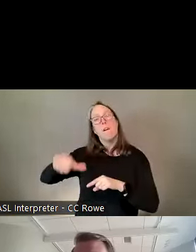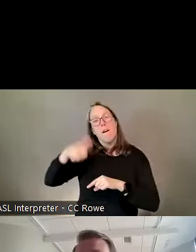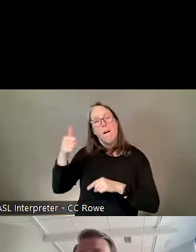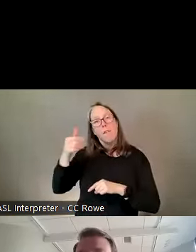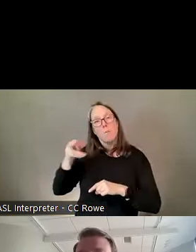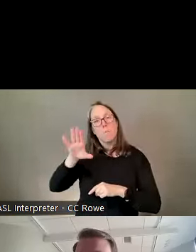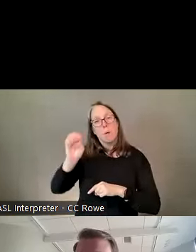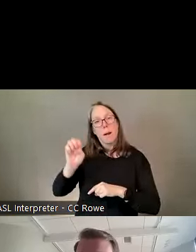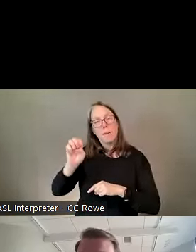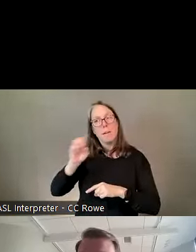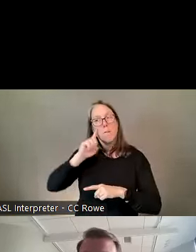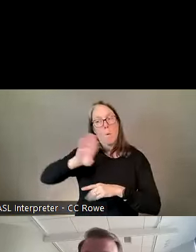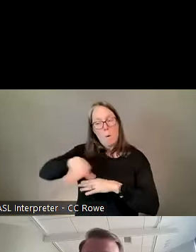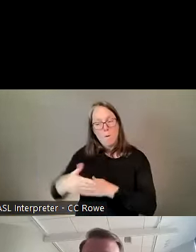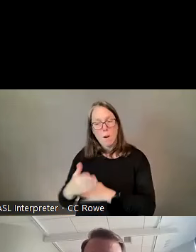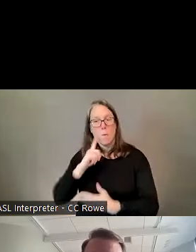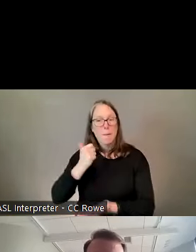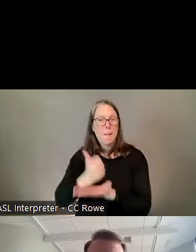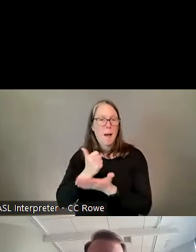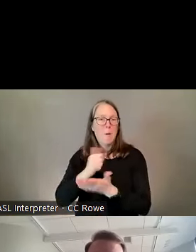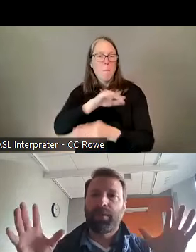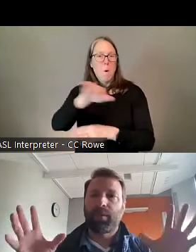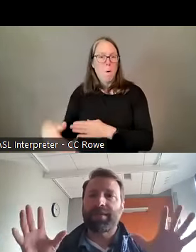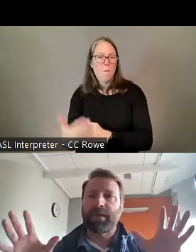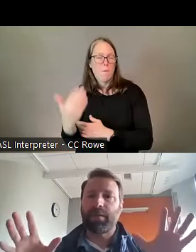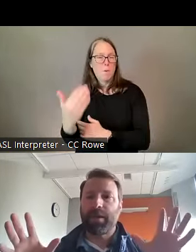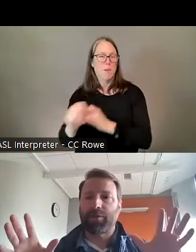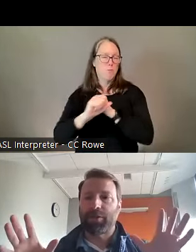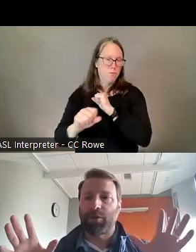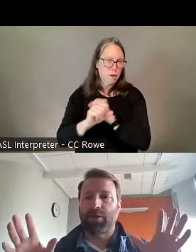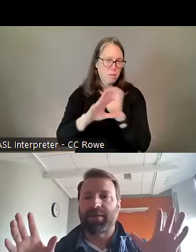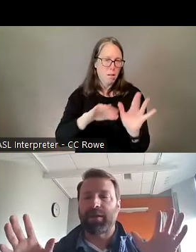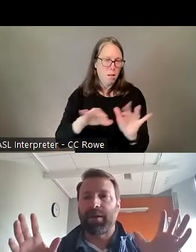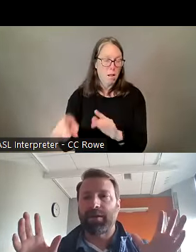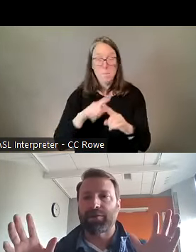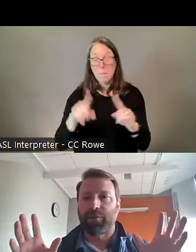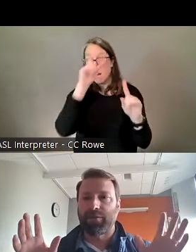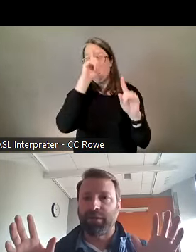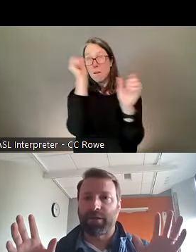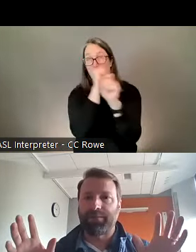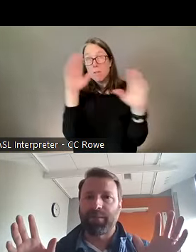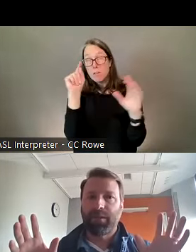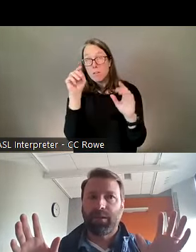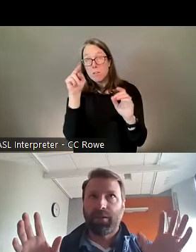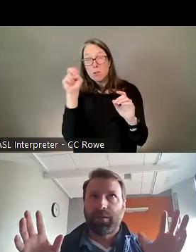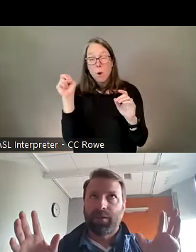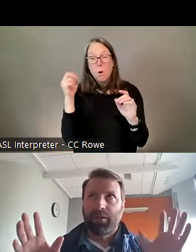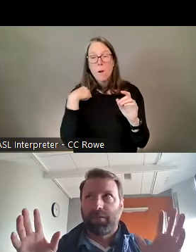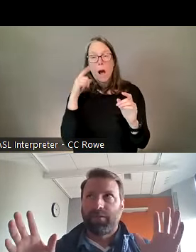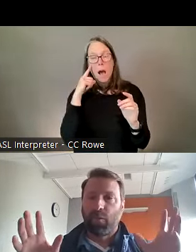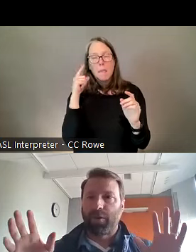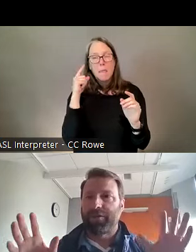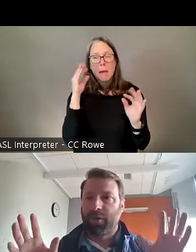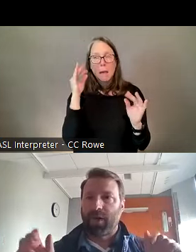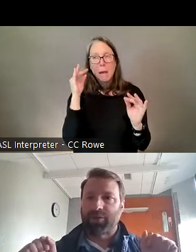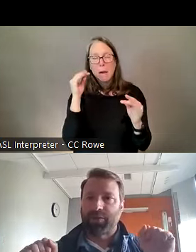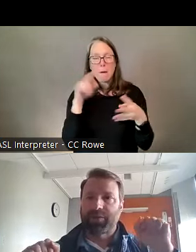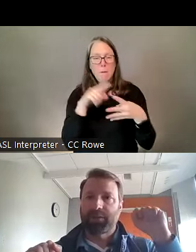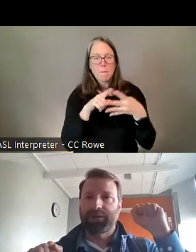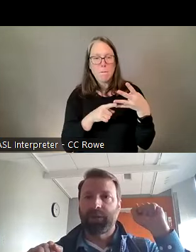overnight stretching and that type of thing. But when I think about our tone, I think about it sort of in 4